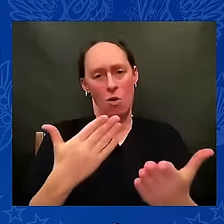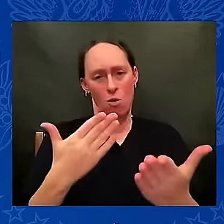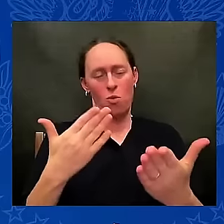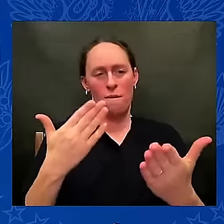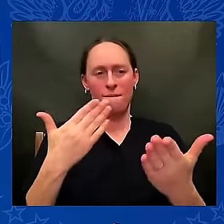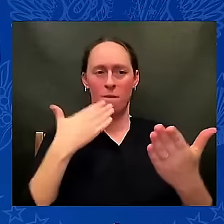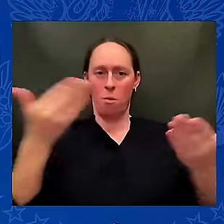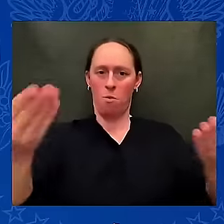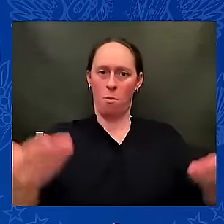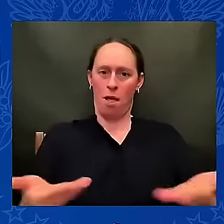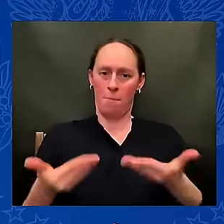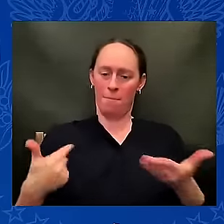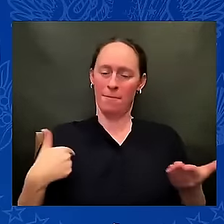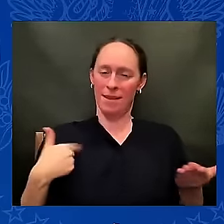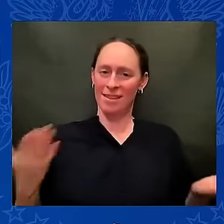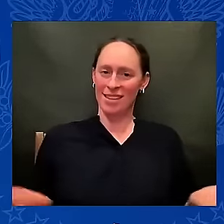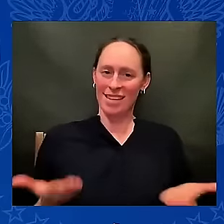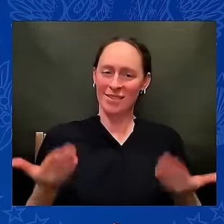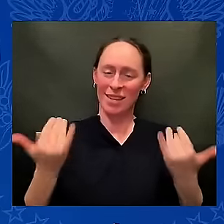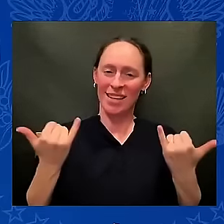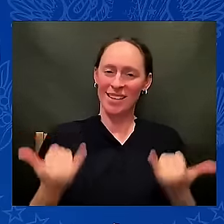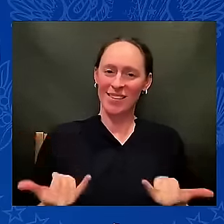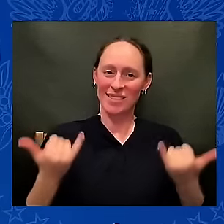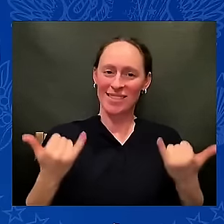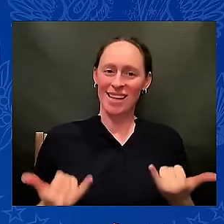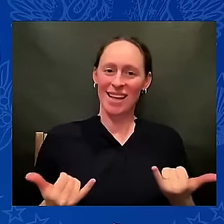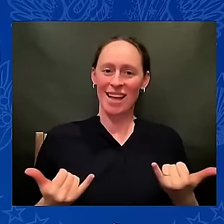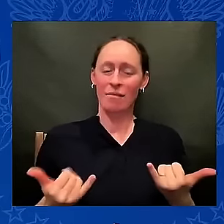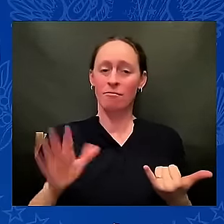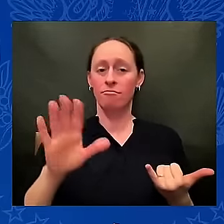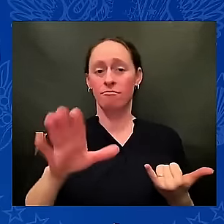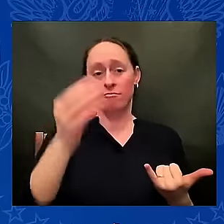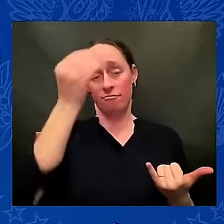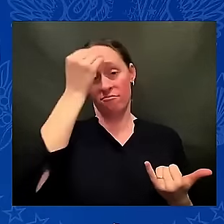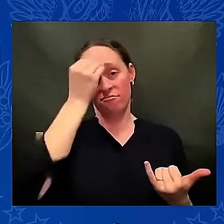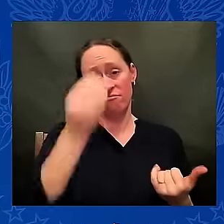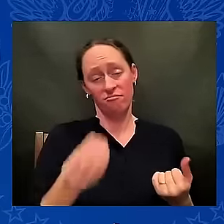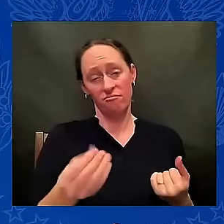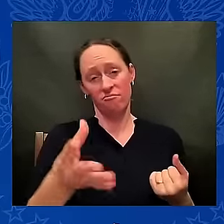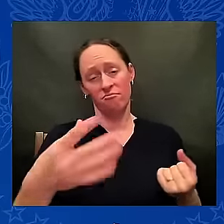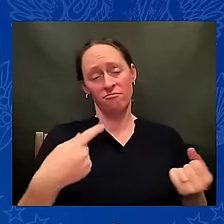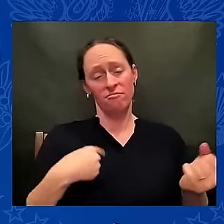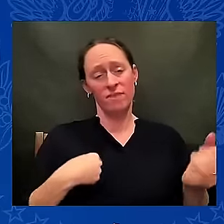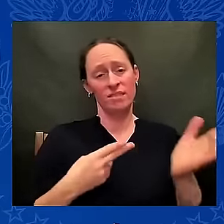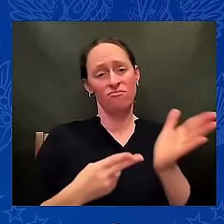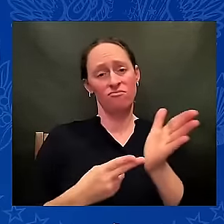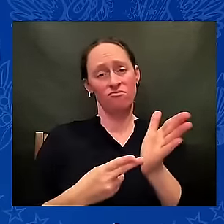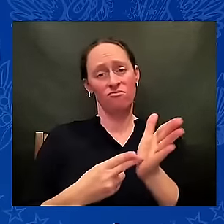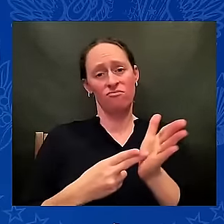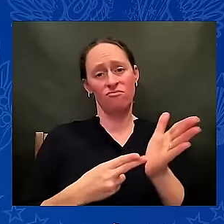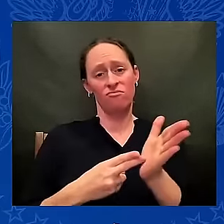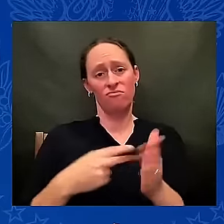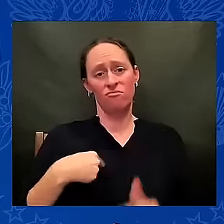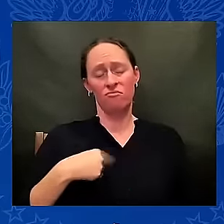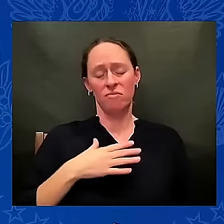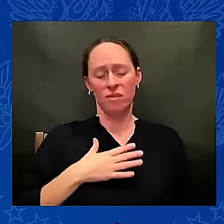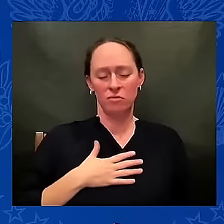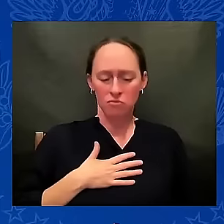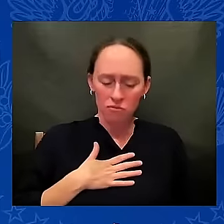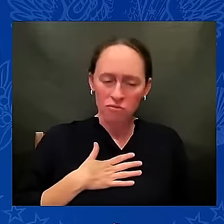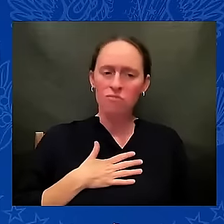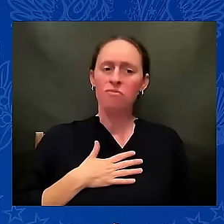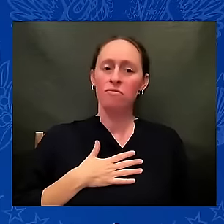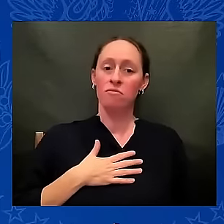I say this with all sincerity. This, to me, is one of the most consequential things I've ever had an opportunity to